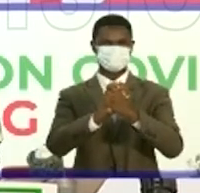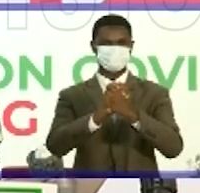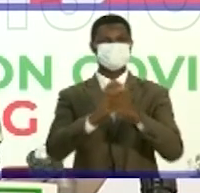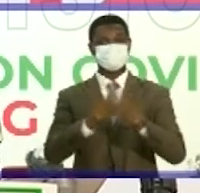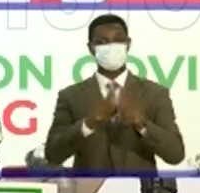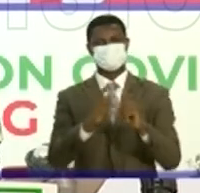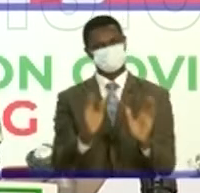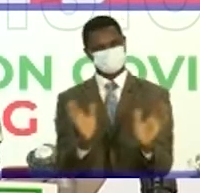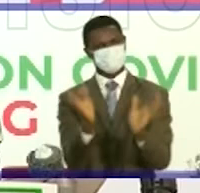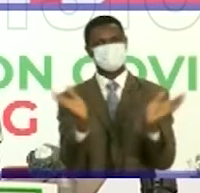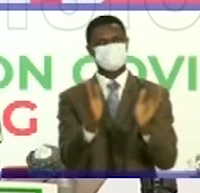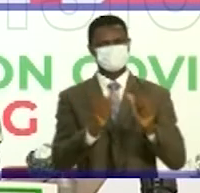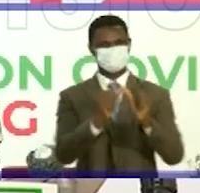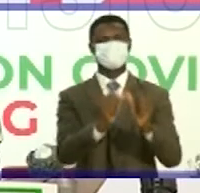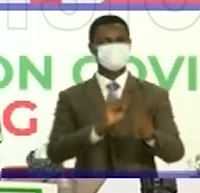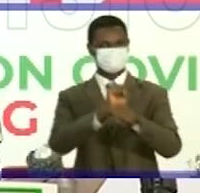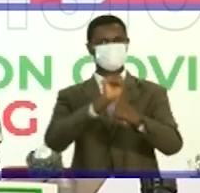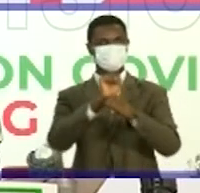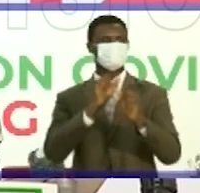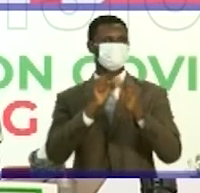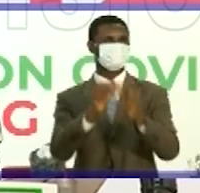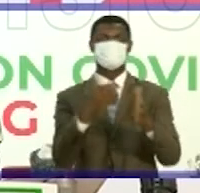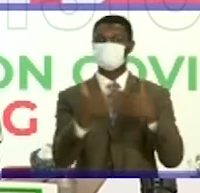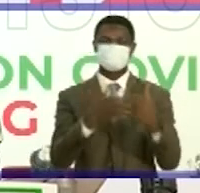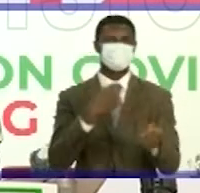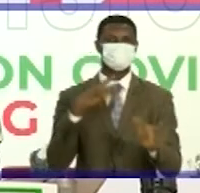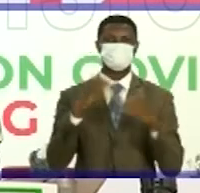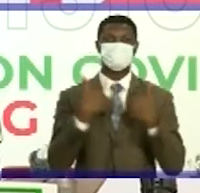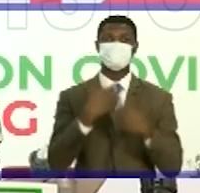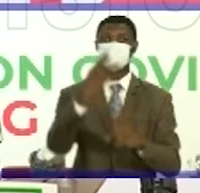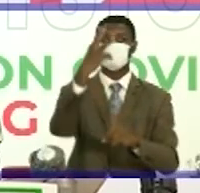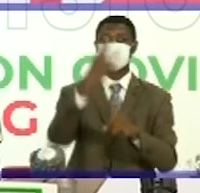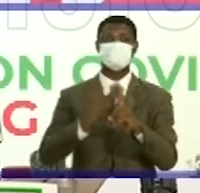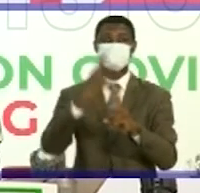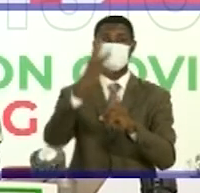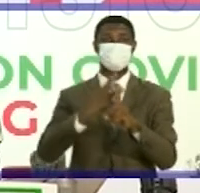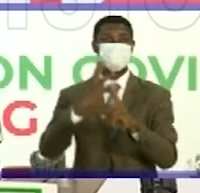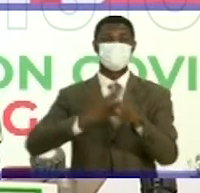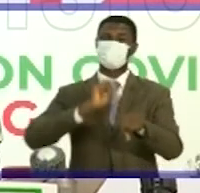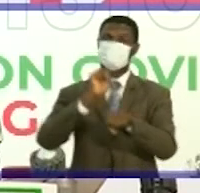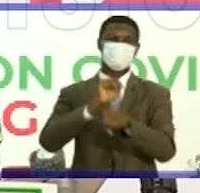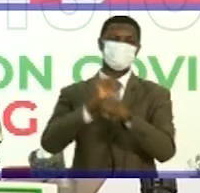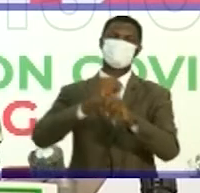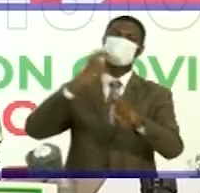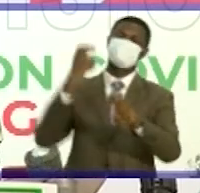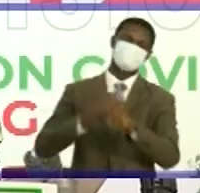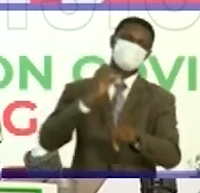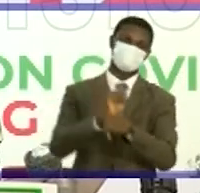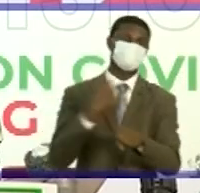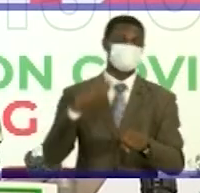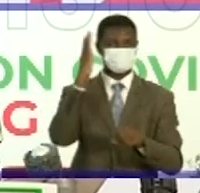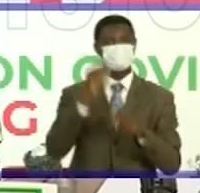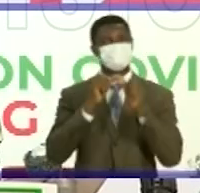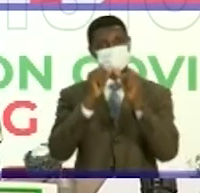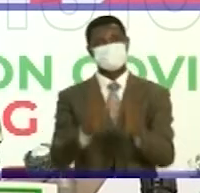the motivation to keep going, despite 6 months of really tough work. And so we will continue doing that across the public